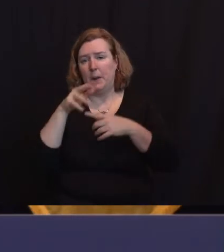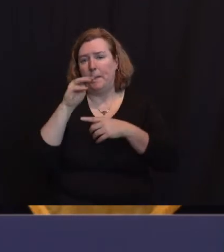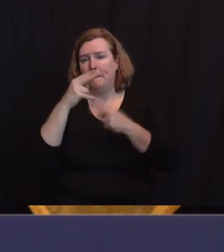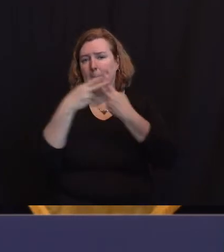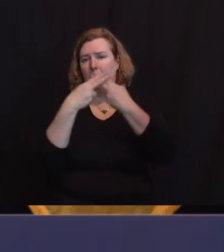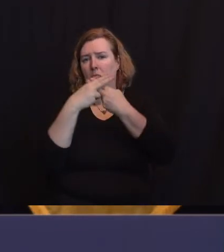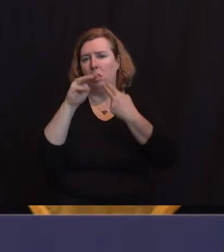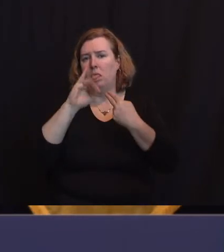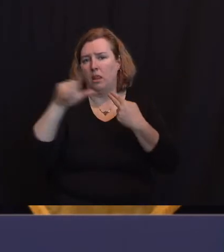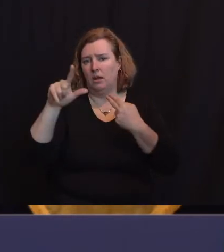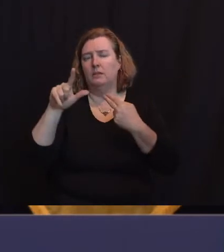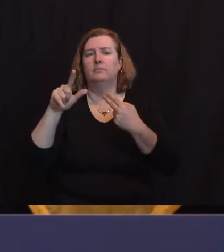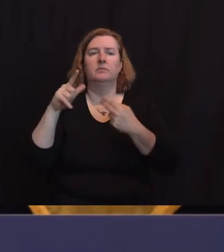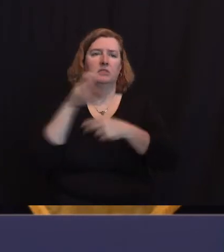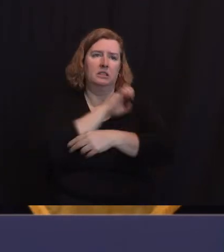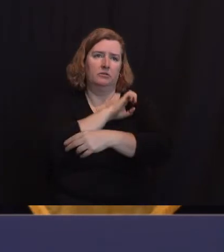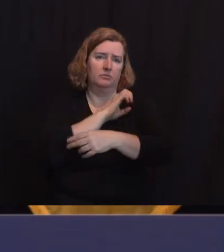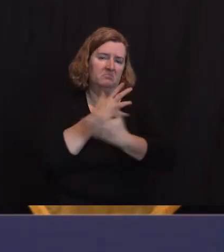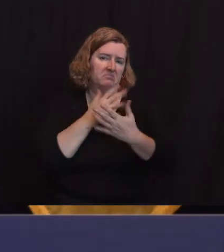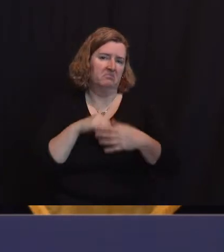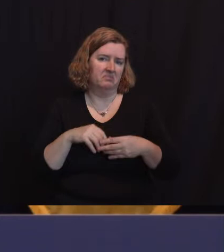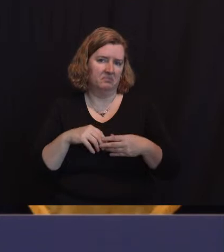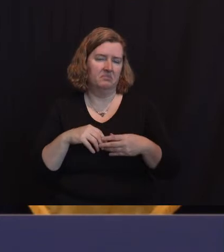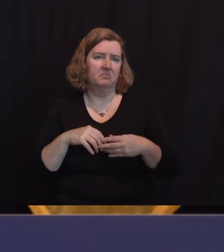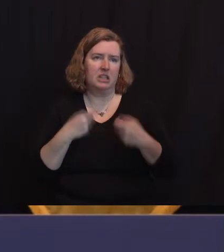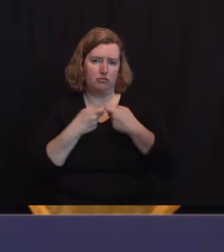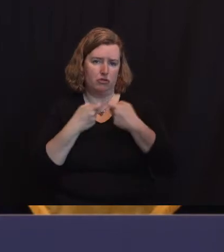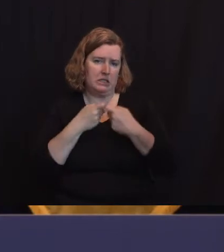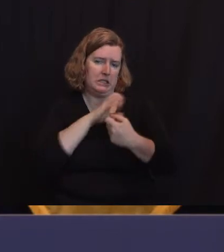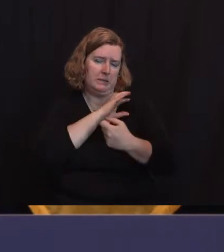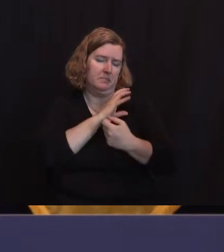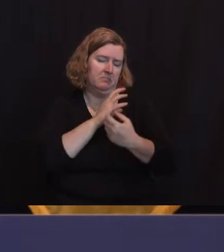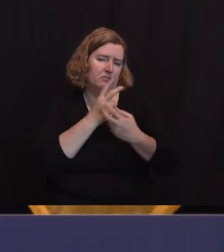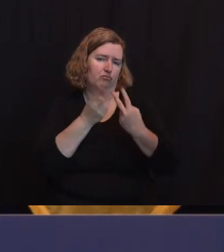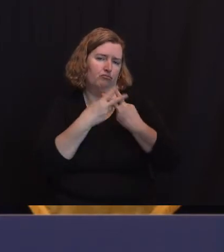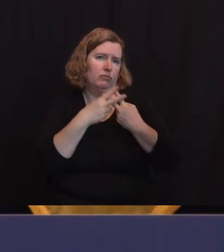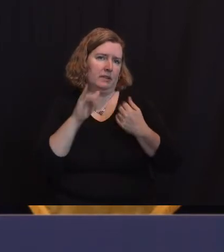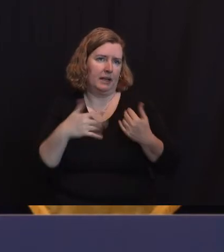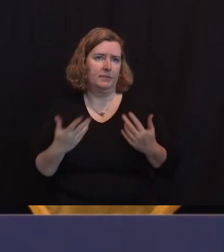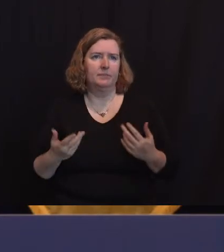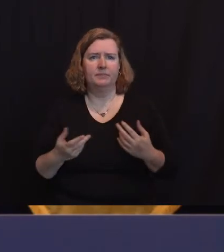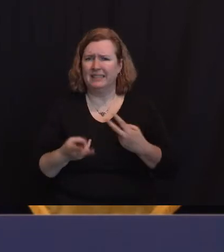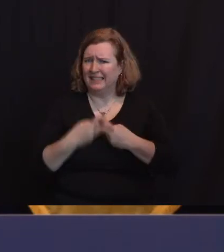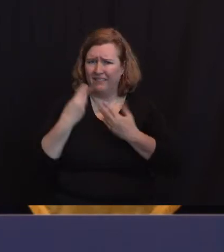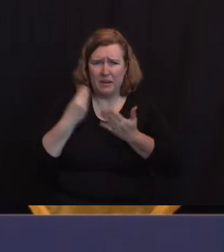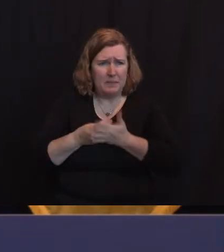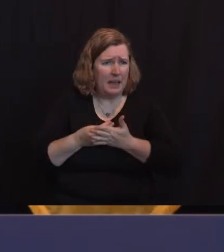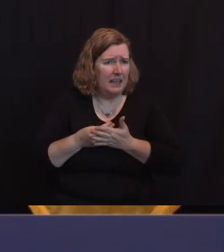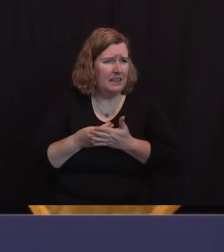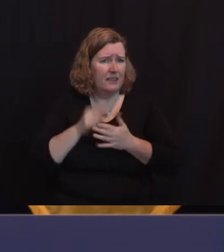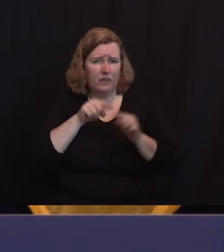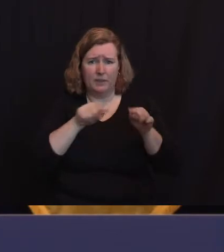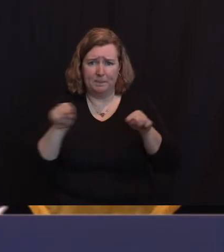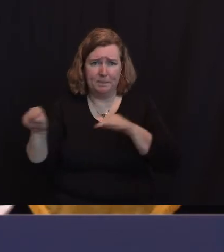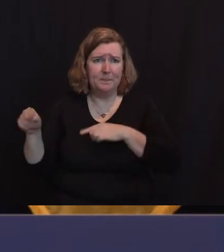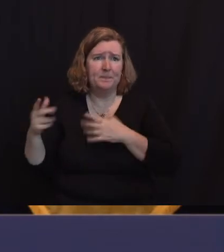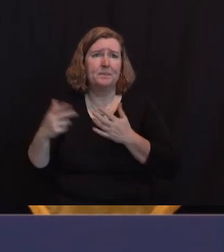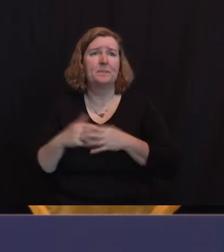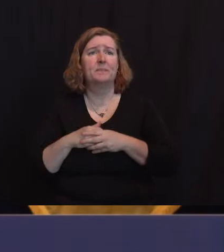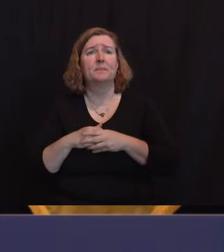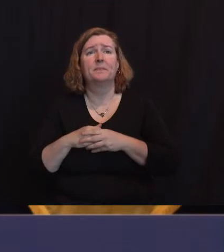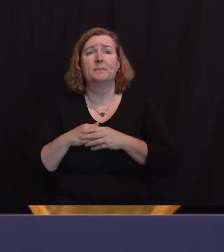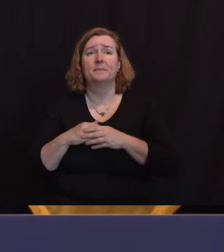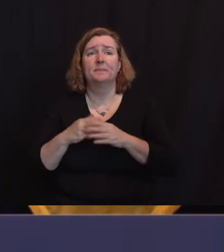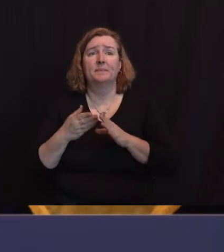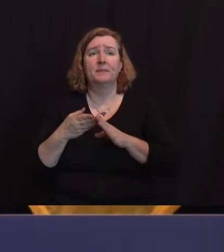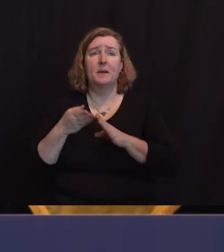That's another option that you can forego and save money as a result of that. We make the best call we